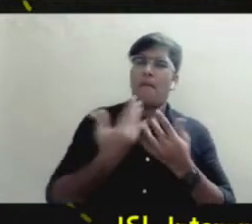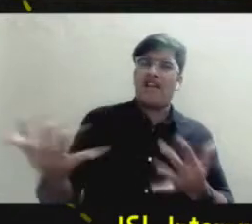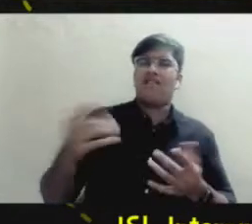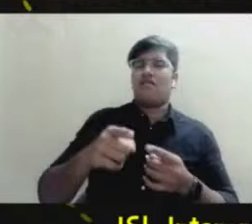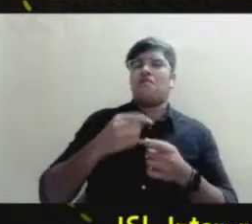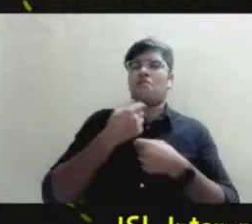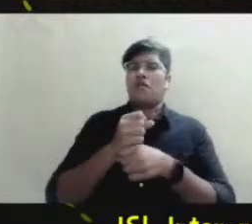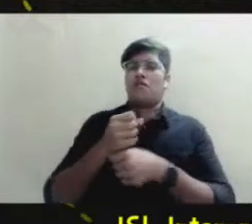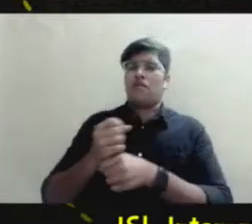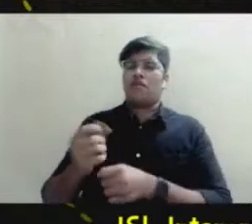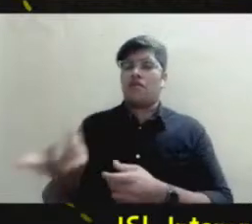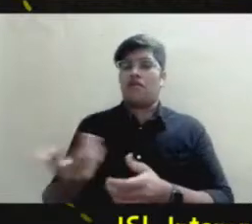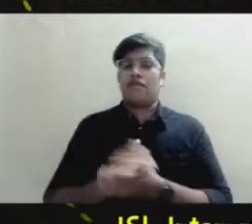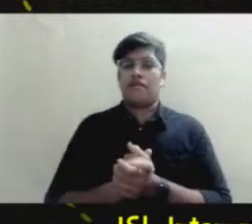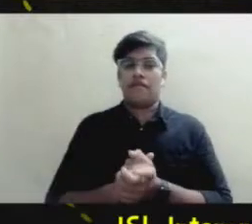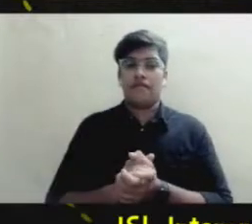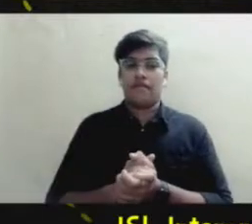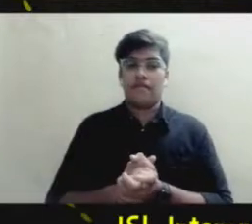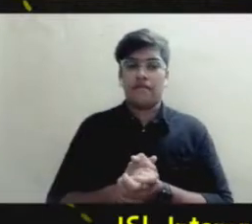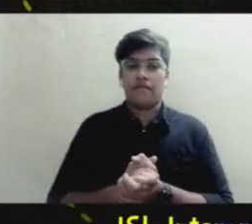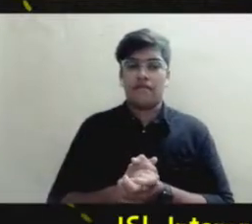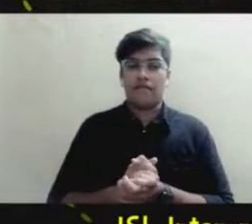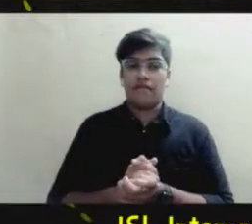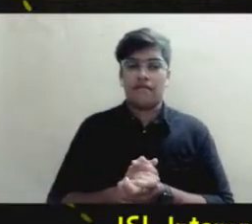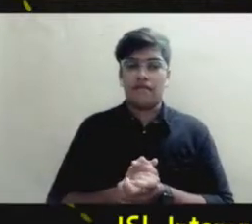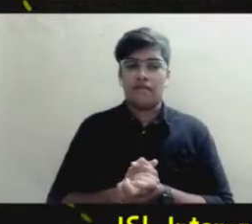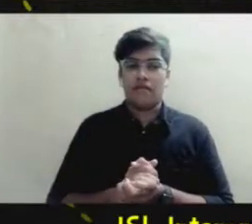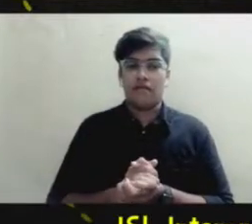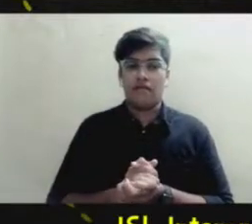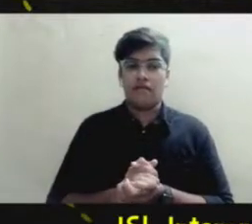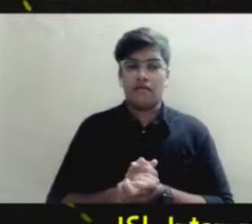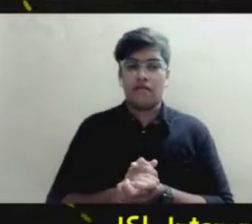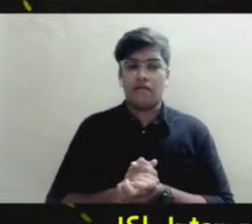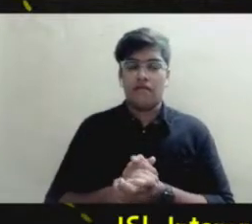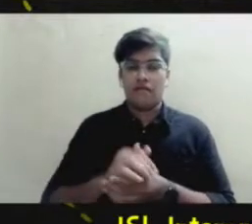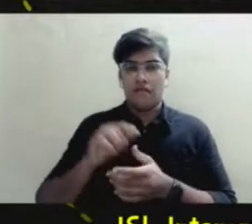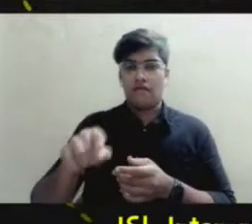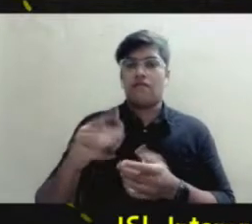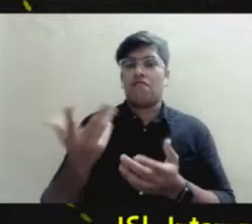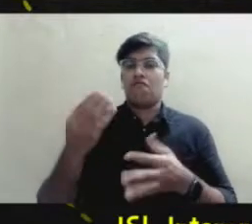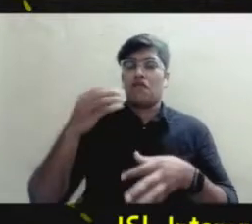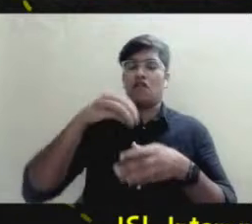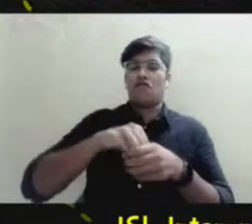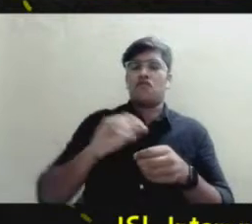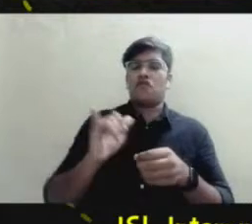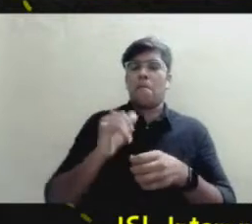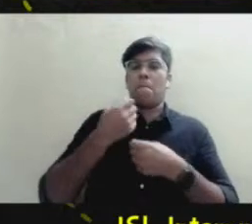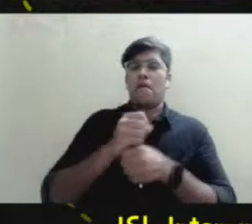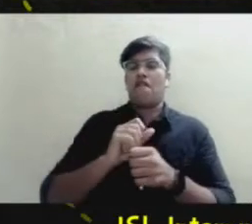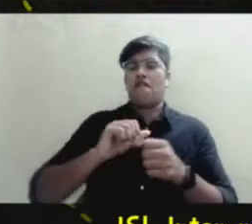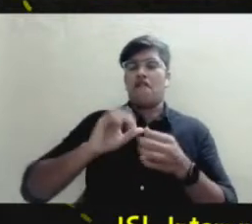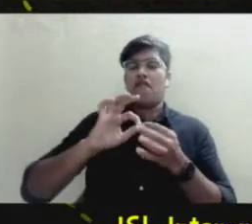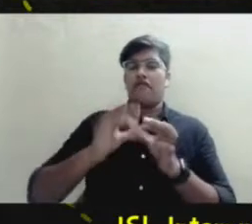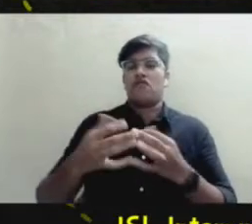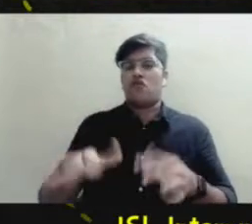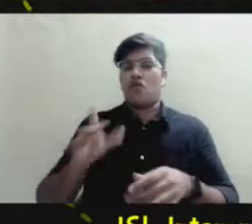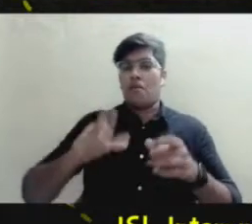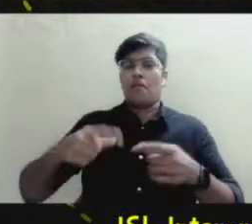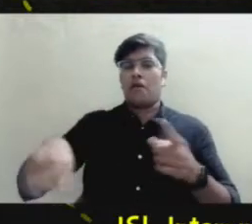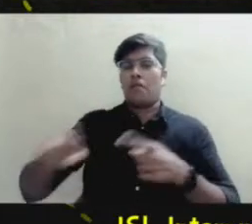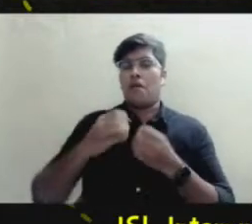casts or whatever. She has been cast in that mold in popular